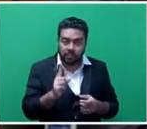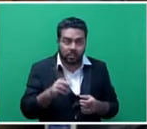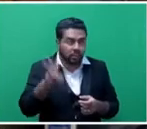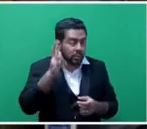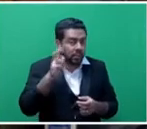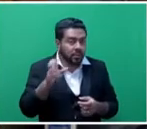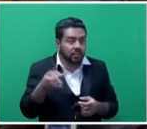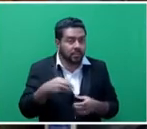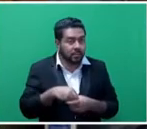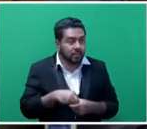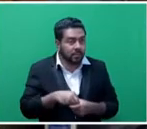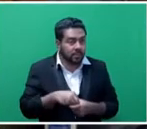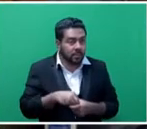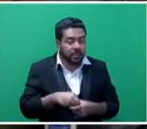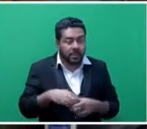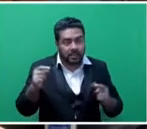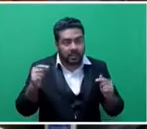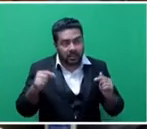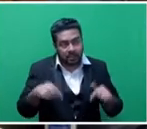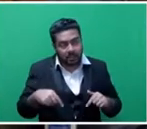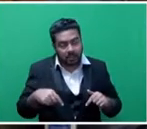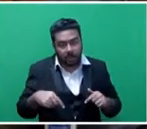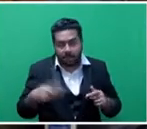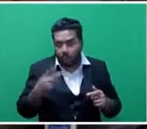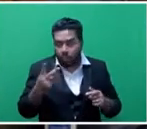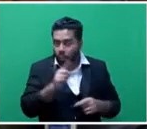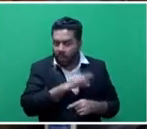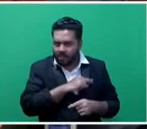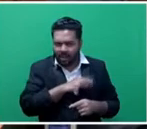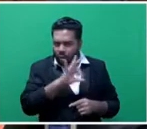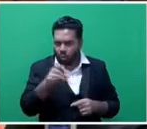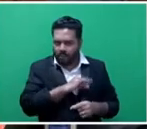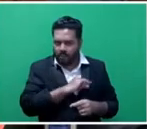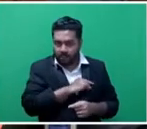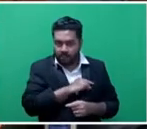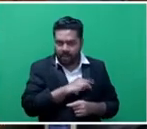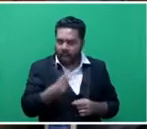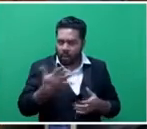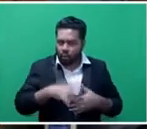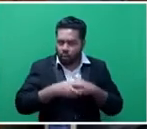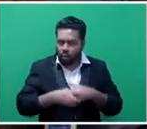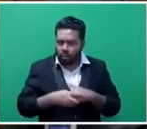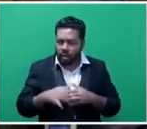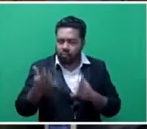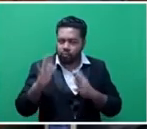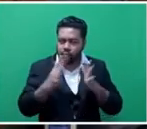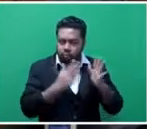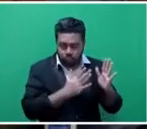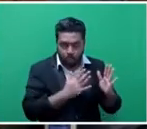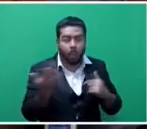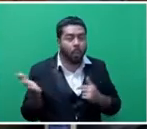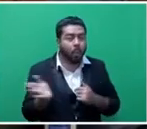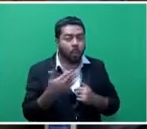relevant agencies which had been both qualified and unqualified. I would like to congratulate the committee for continuing